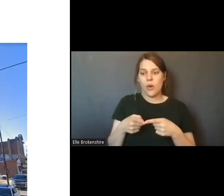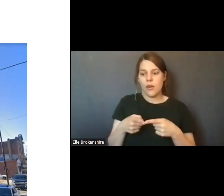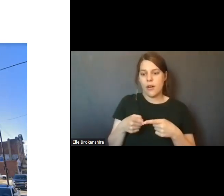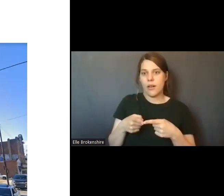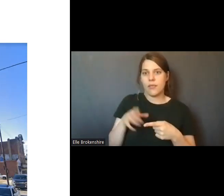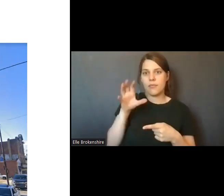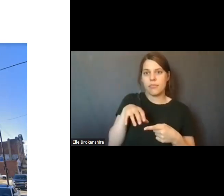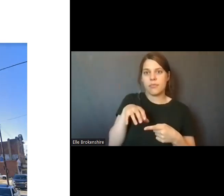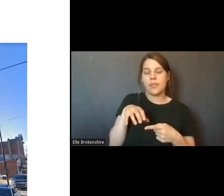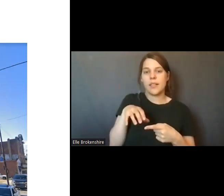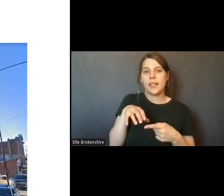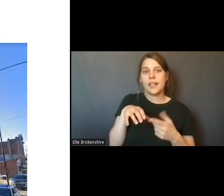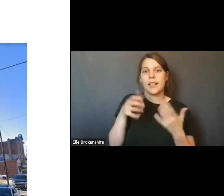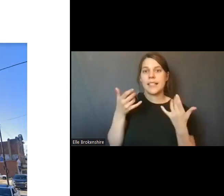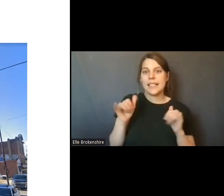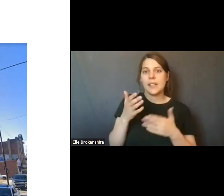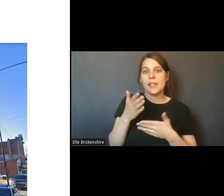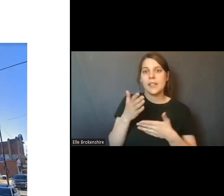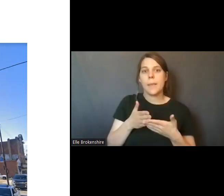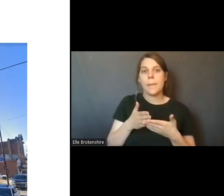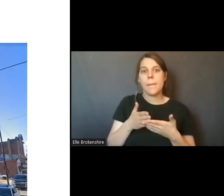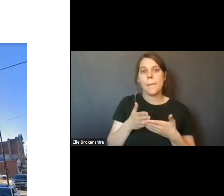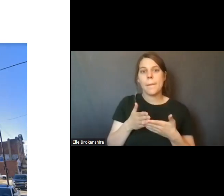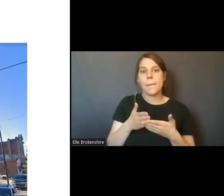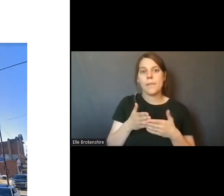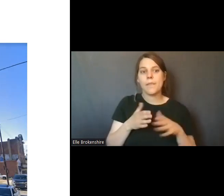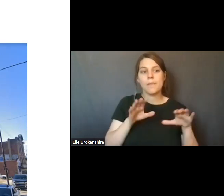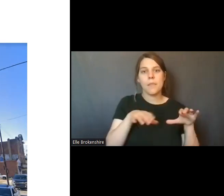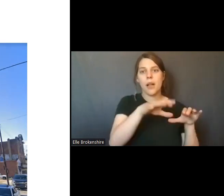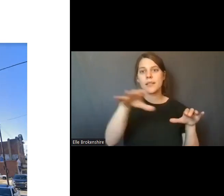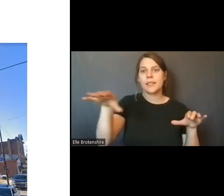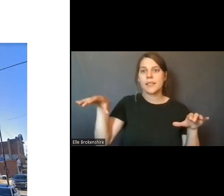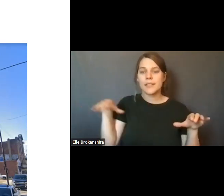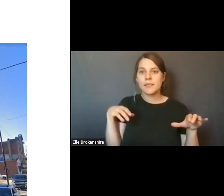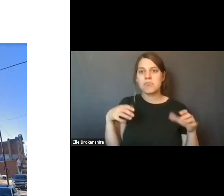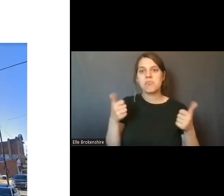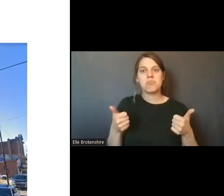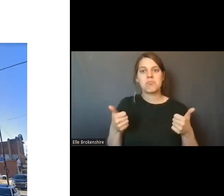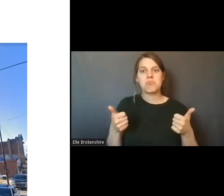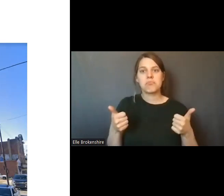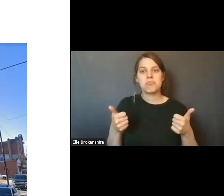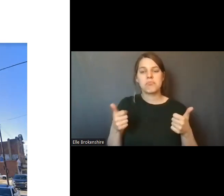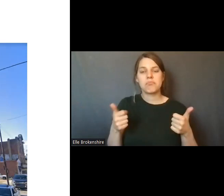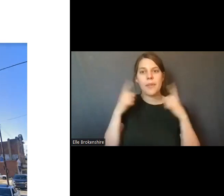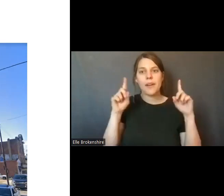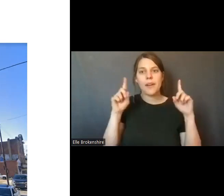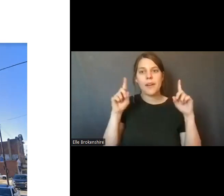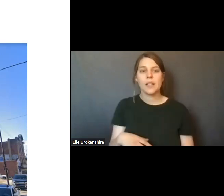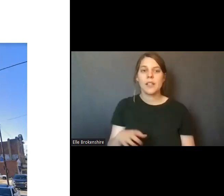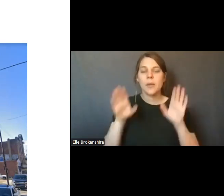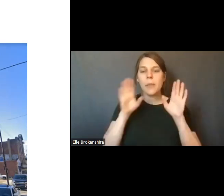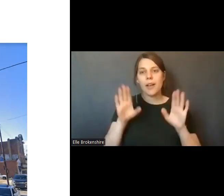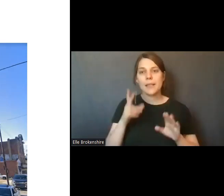where there's still some of the blocks intact right around there. So it'll be great to see that